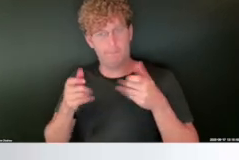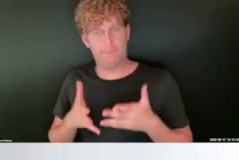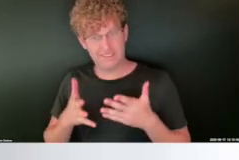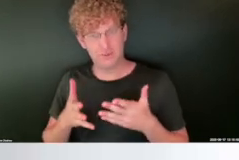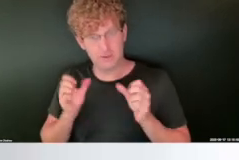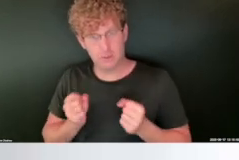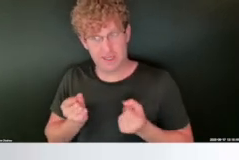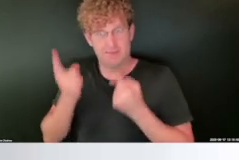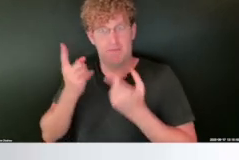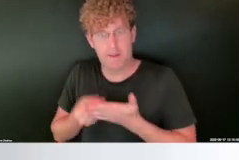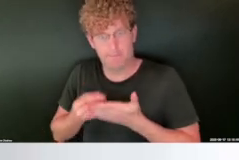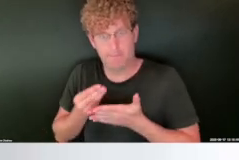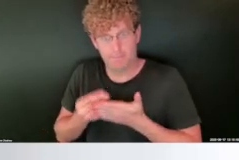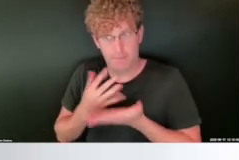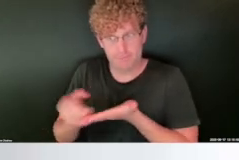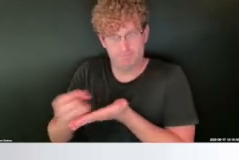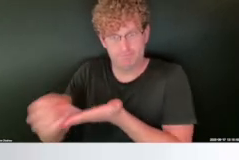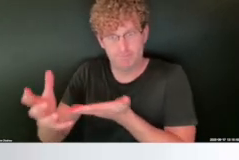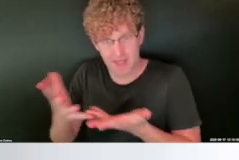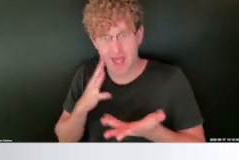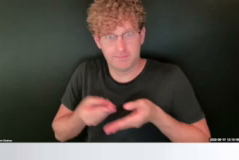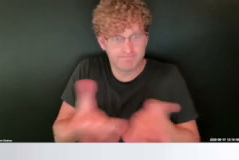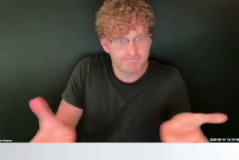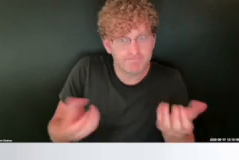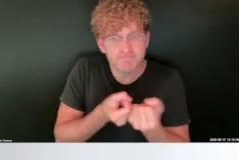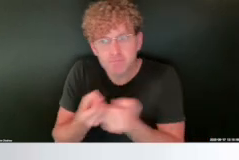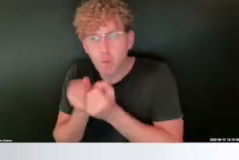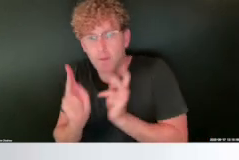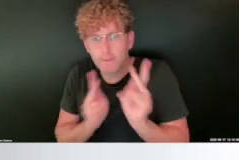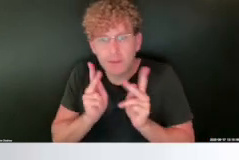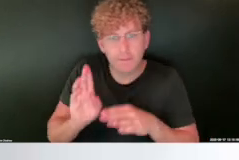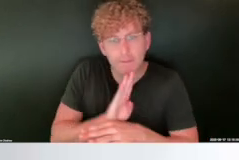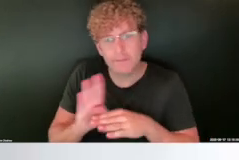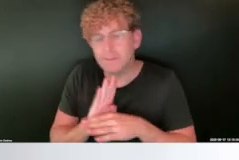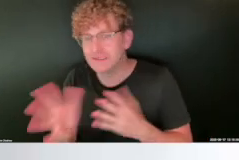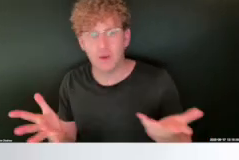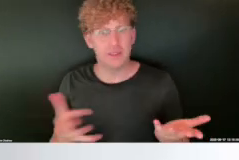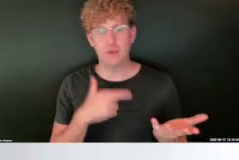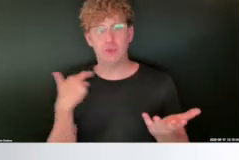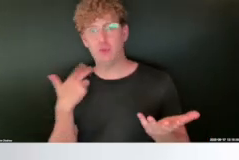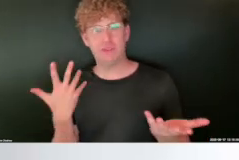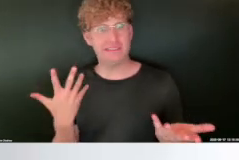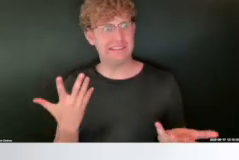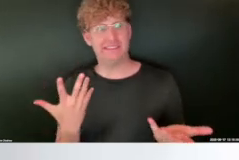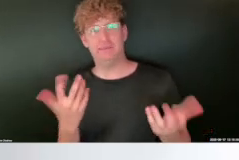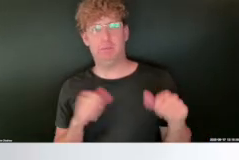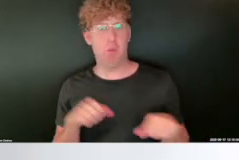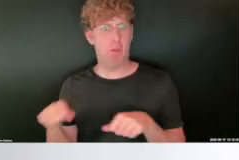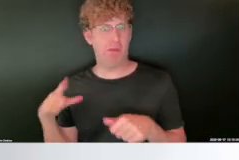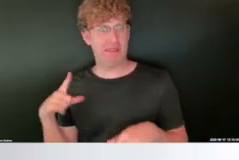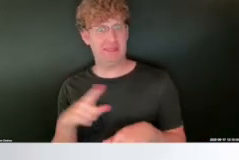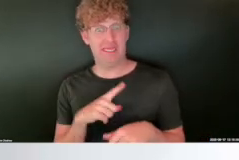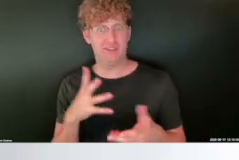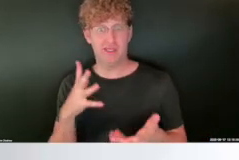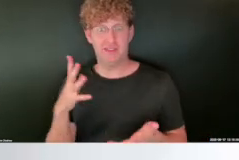and businesses that need them. Otherwise, we risk the possibility of the legislature pulling back the